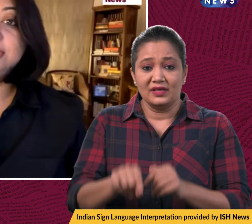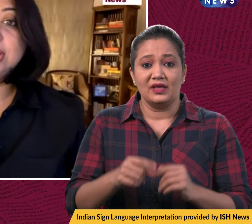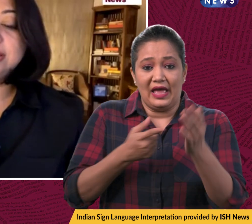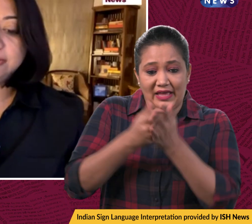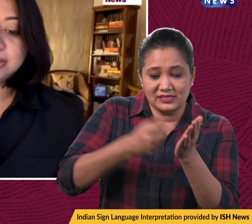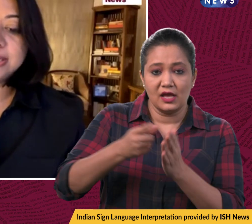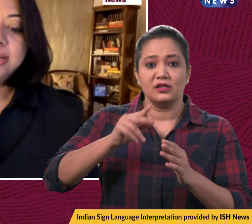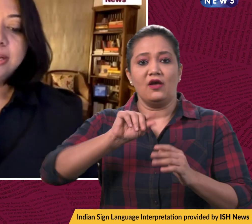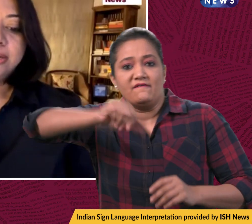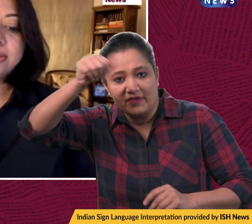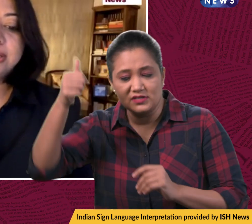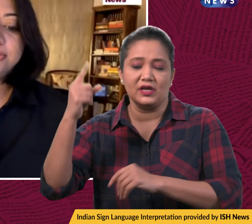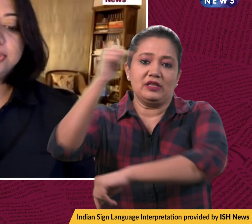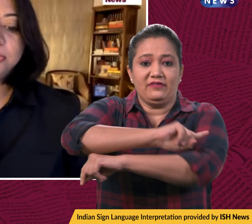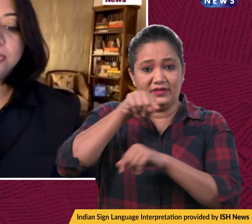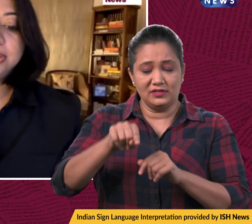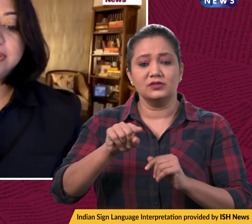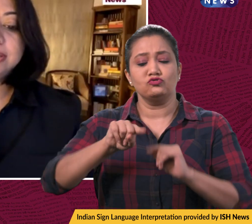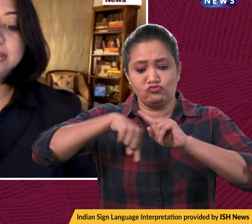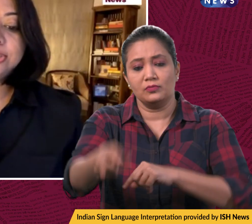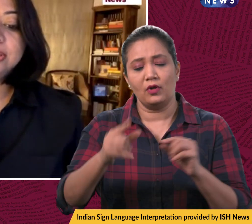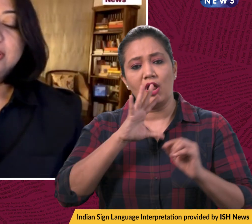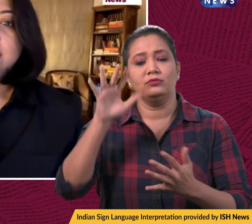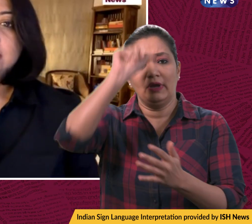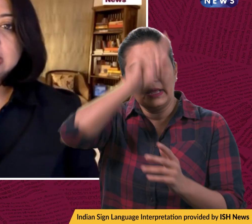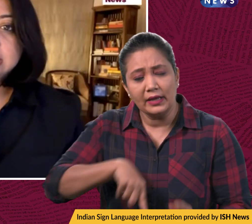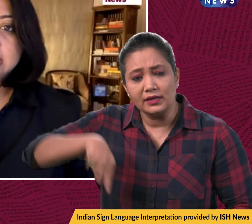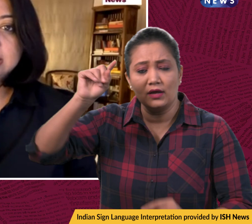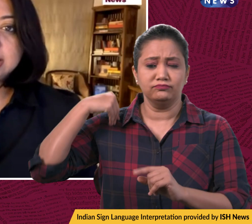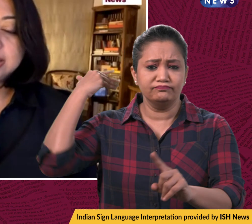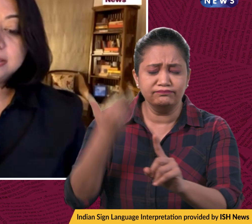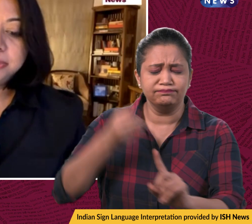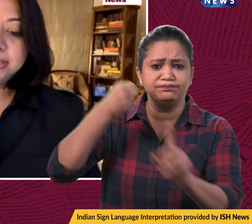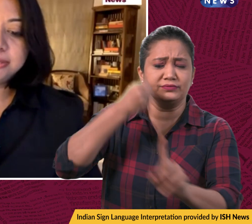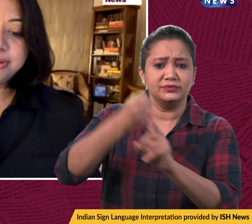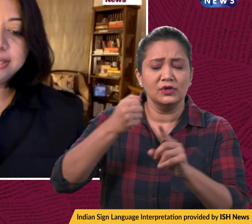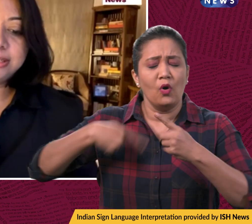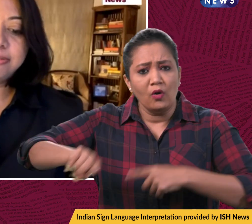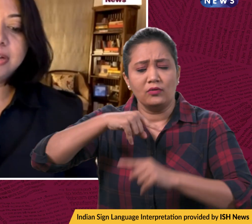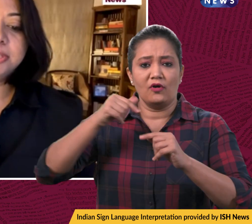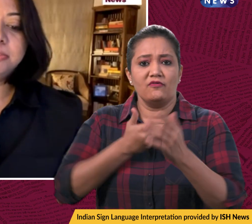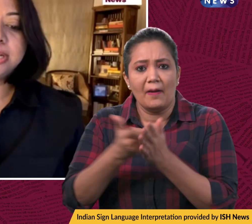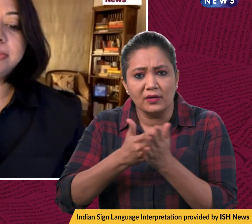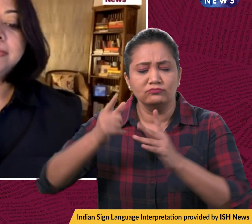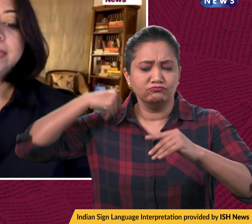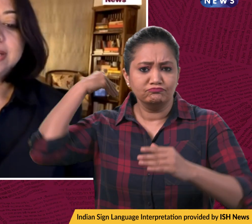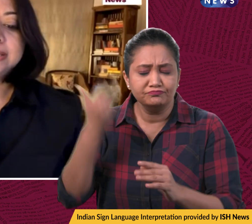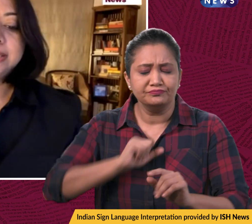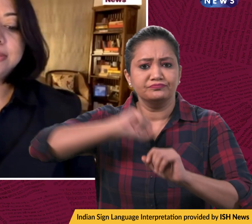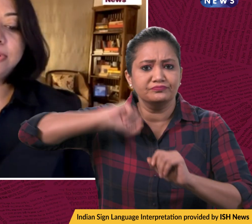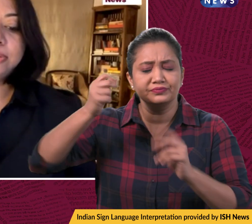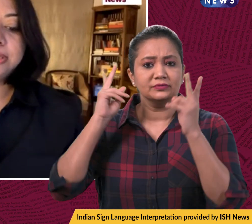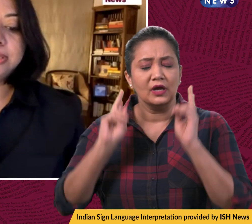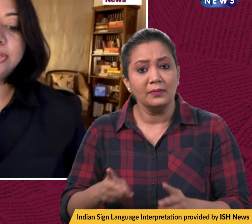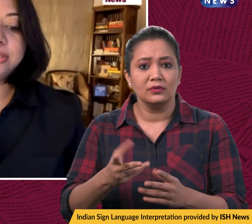Kisan Vijay Diwas across the country tomorrow in recognition of the consistent and spirited fight that the farmers put up against